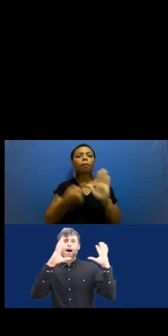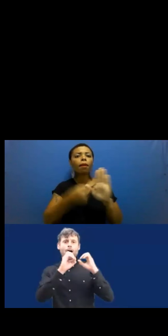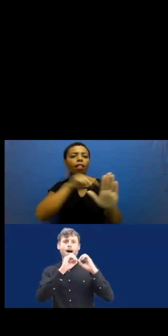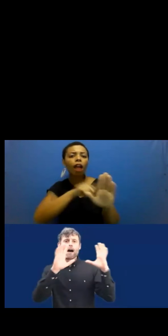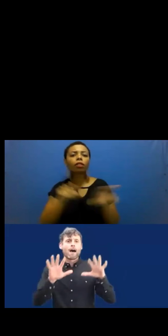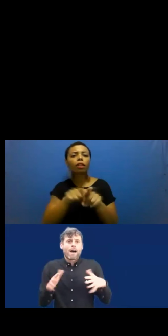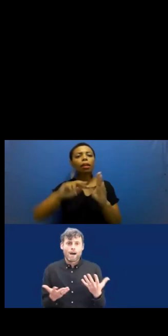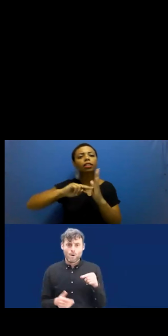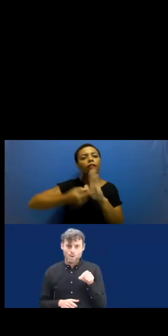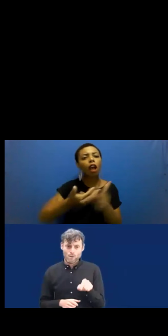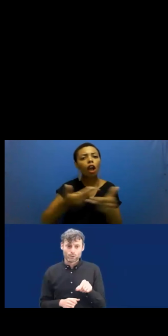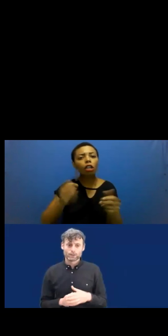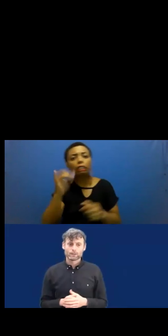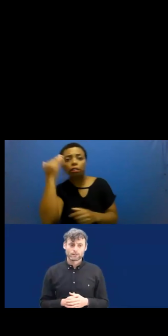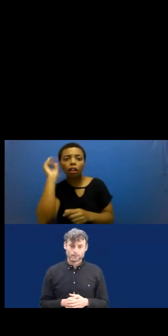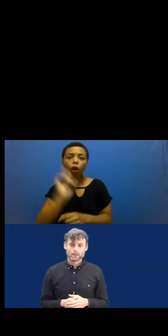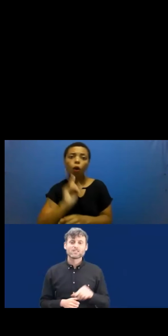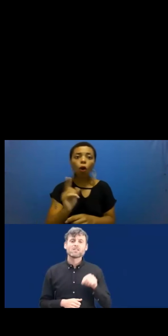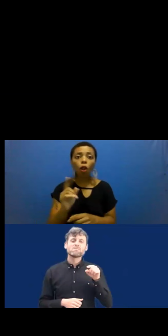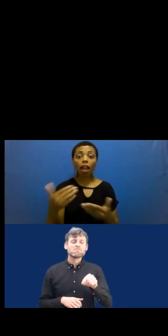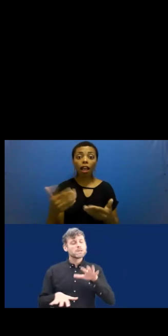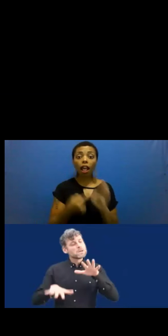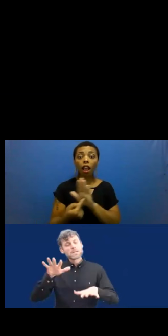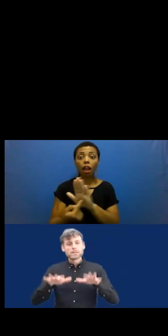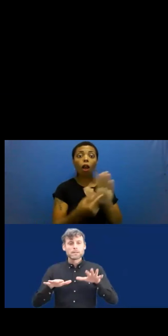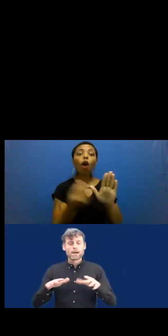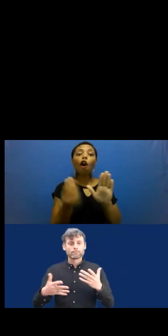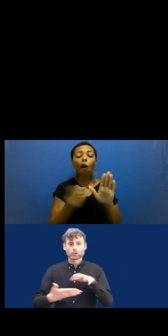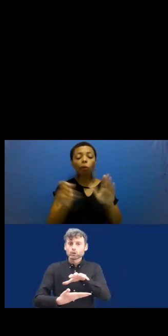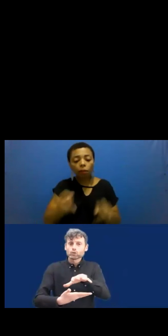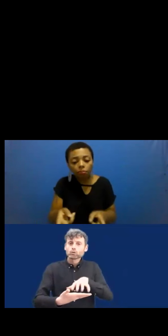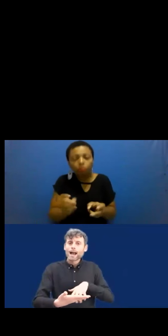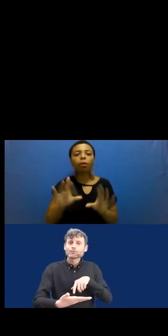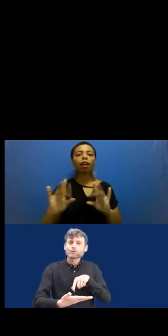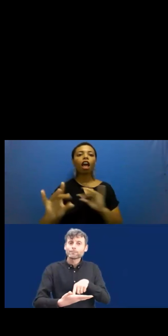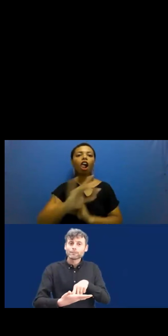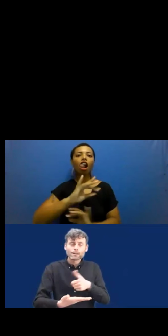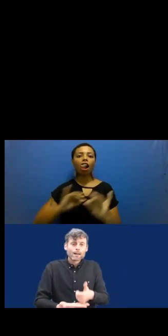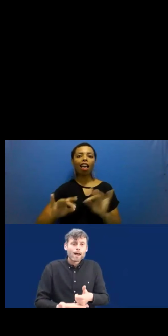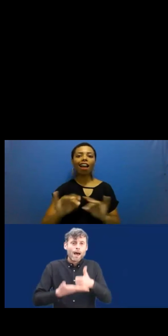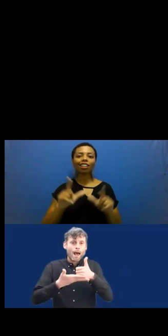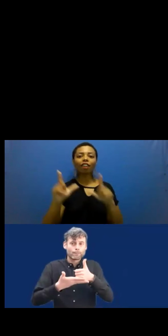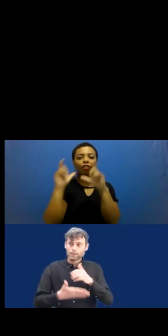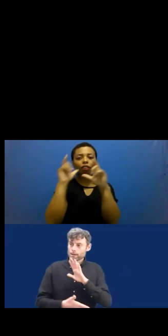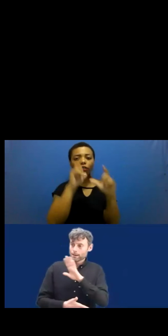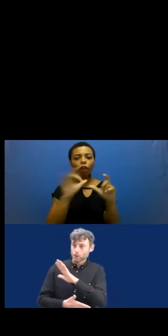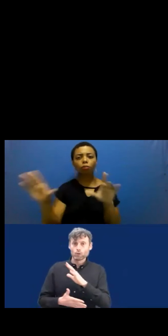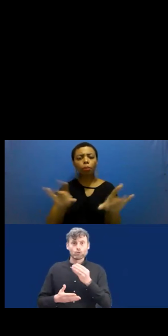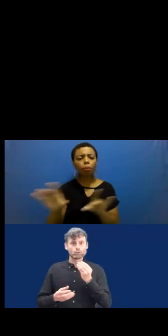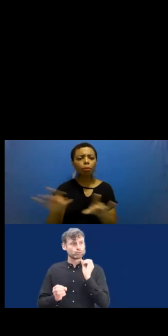thereby representing a type of transcript of the collage. For every picture, a text fragment, an inventor